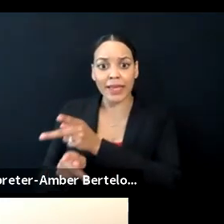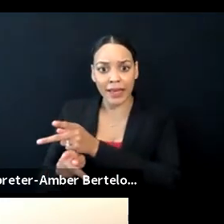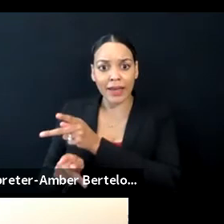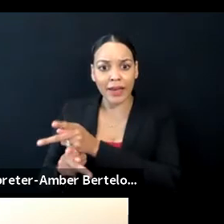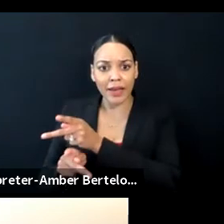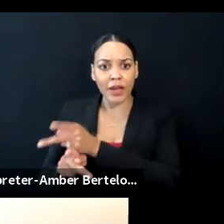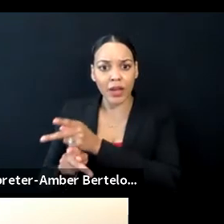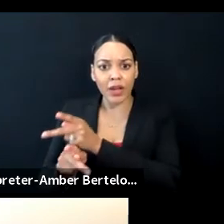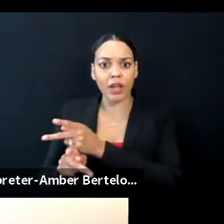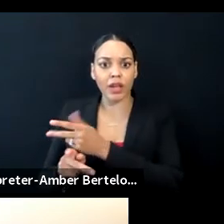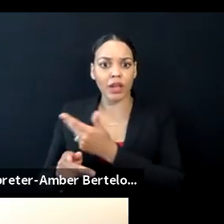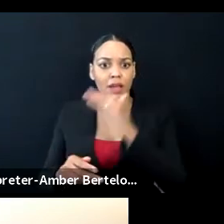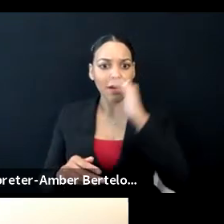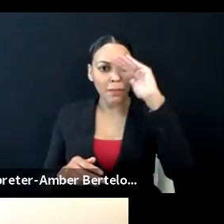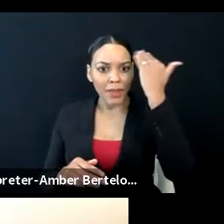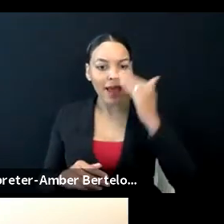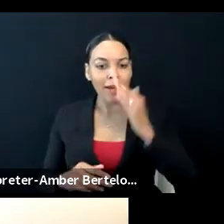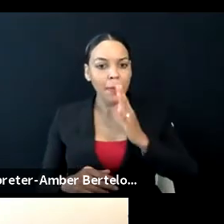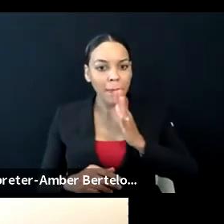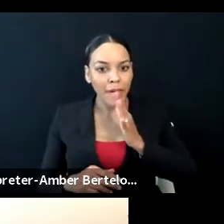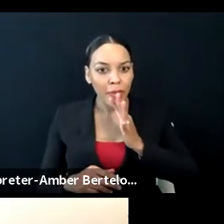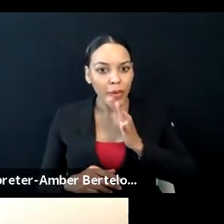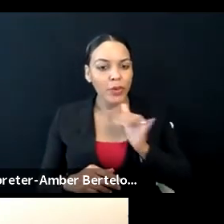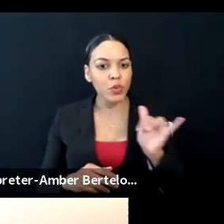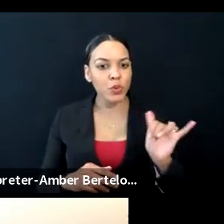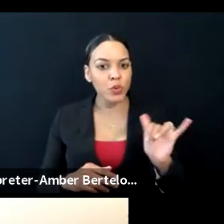caregiver and being a Black